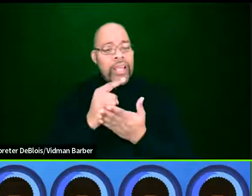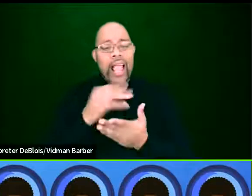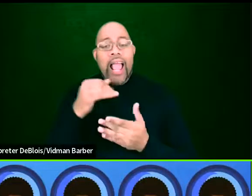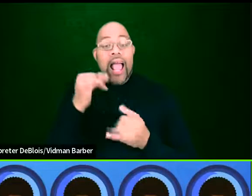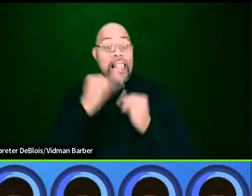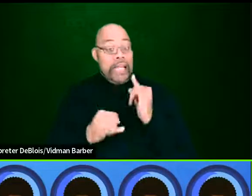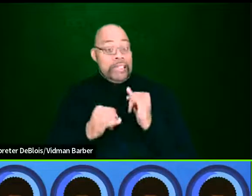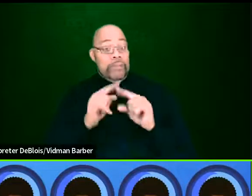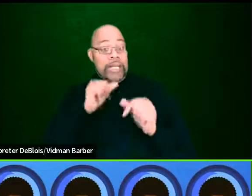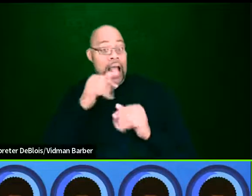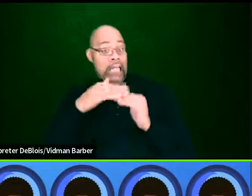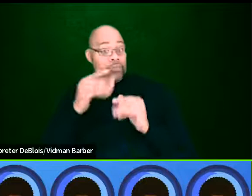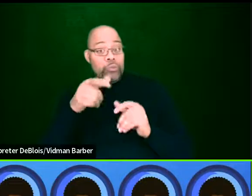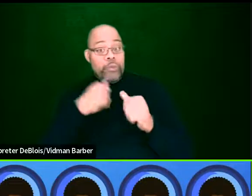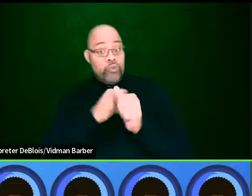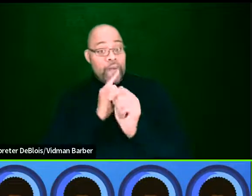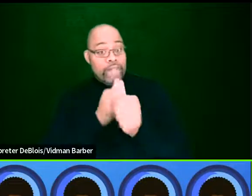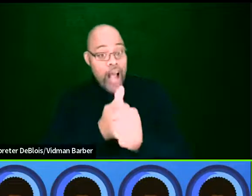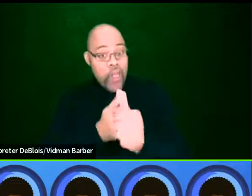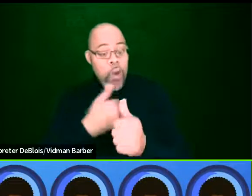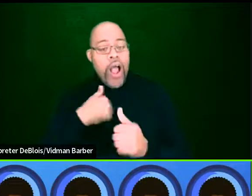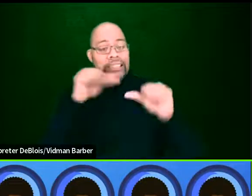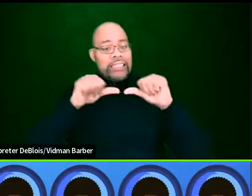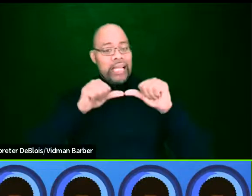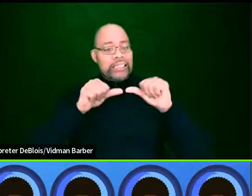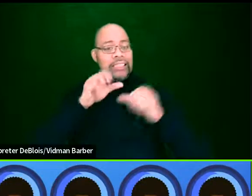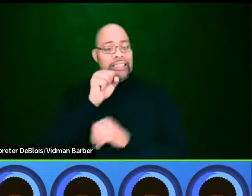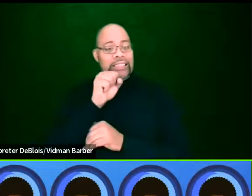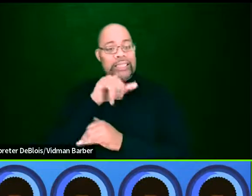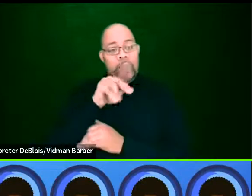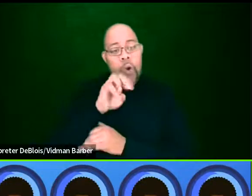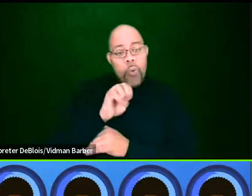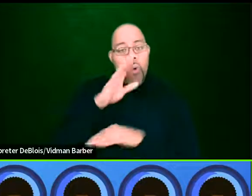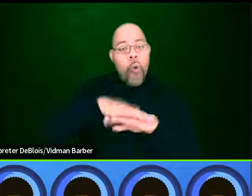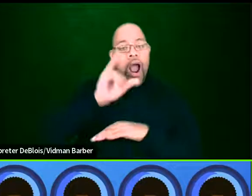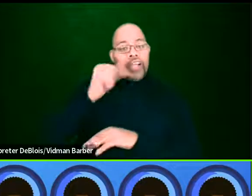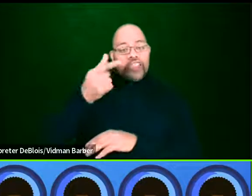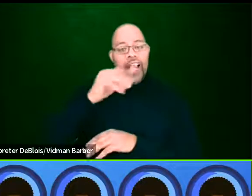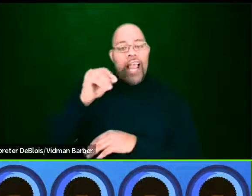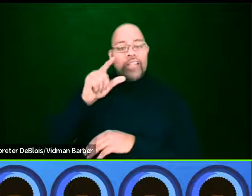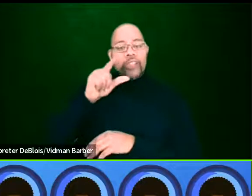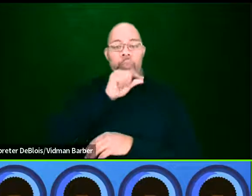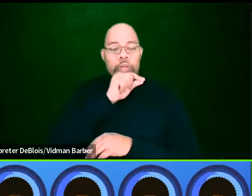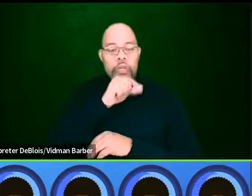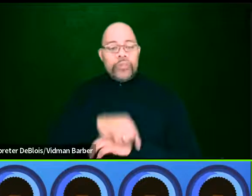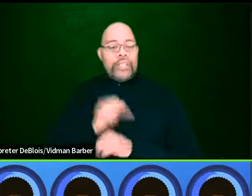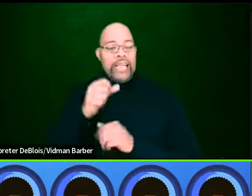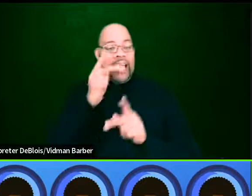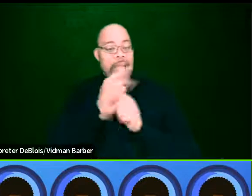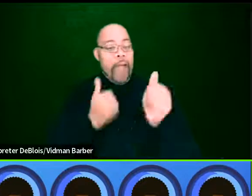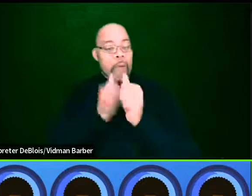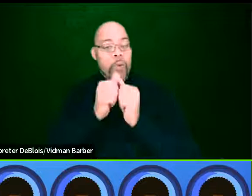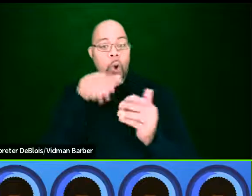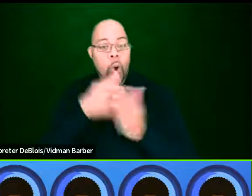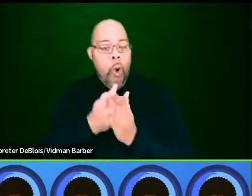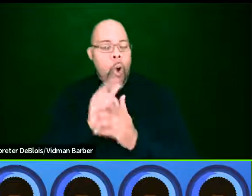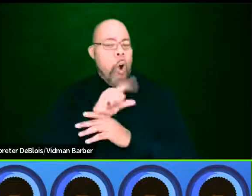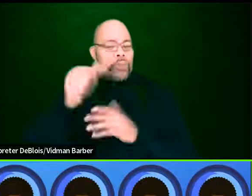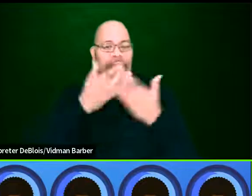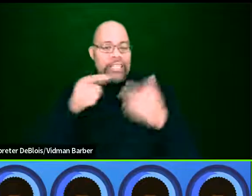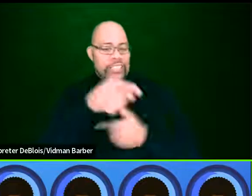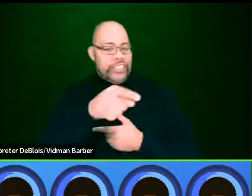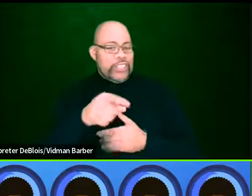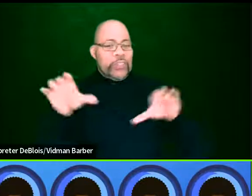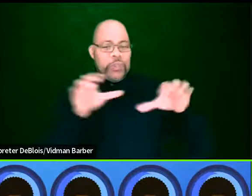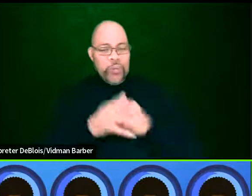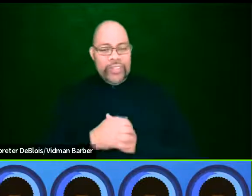not least, make sure you follow our scientist Symone on IG and Twitter so you can keep up with all the awesome things she is